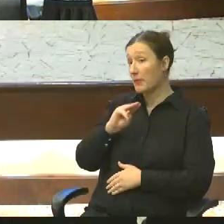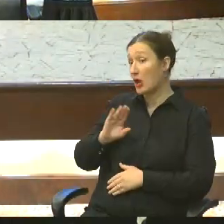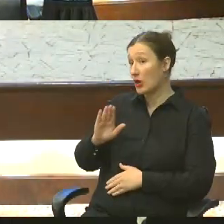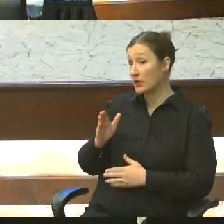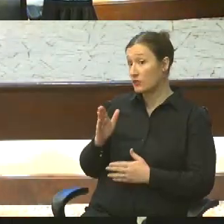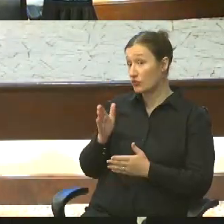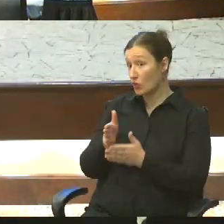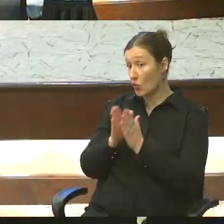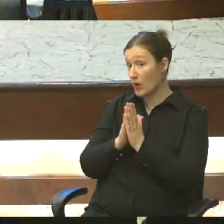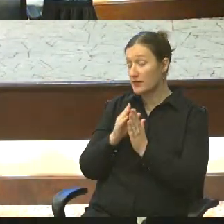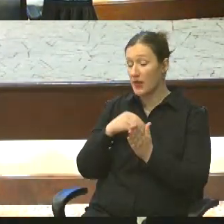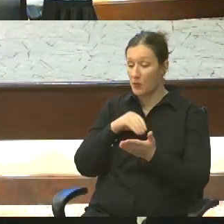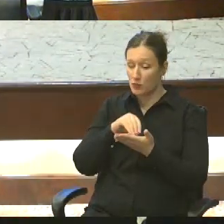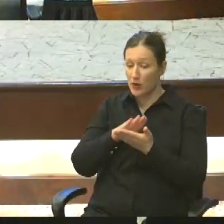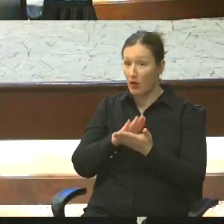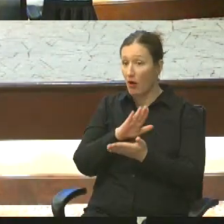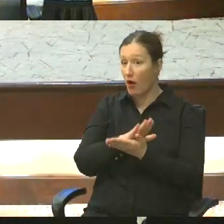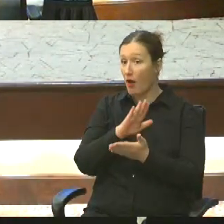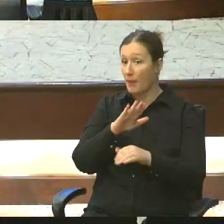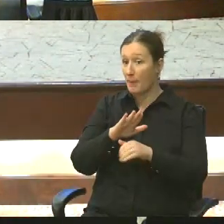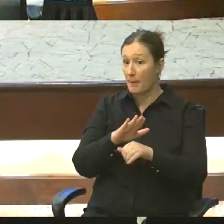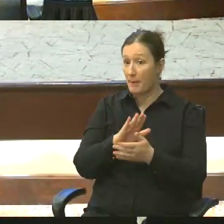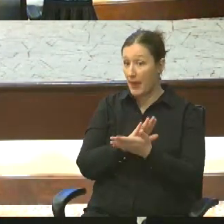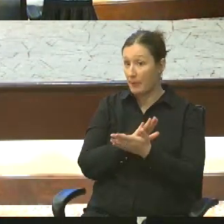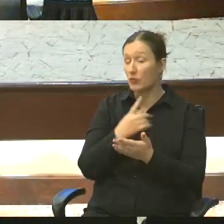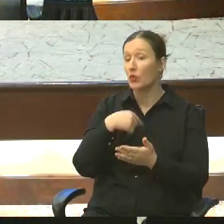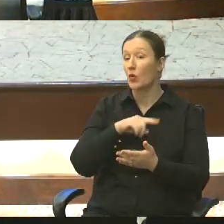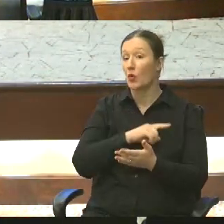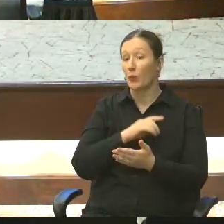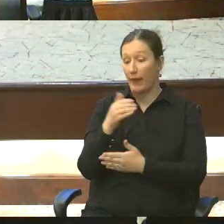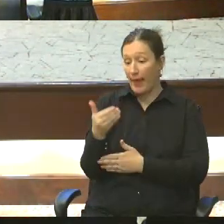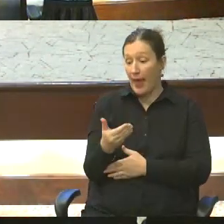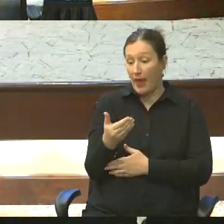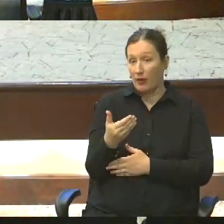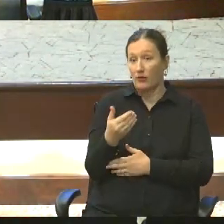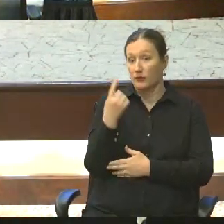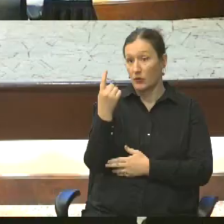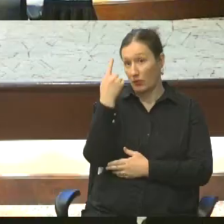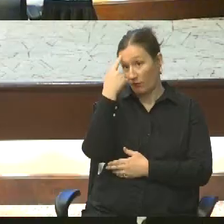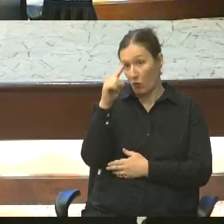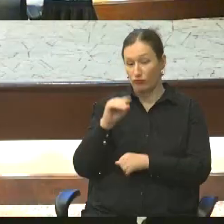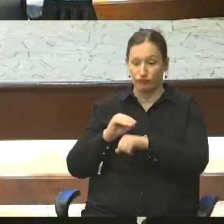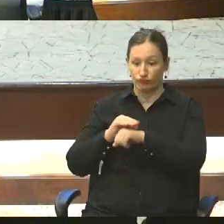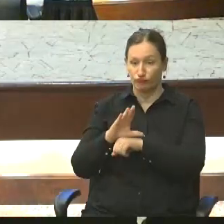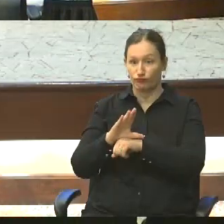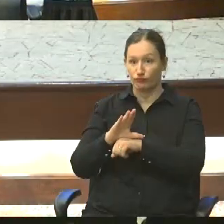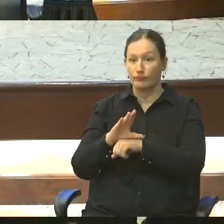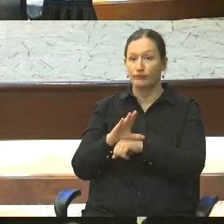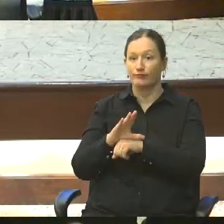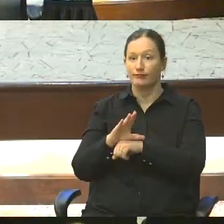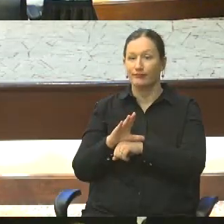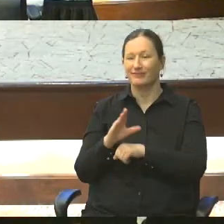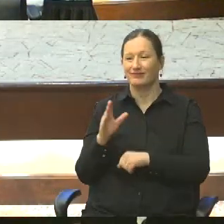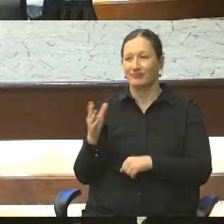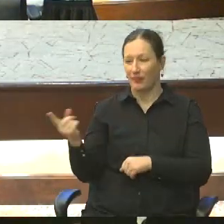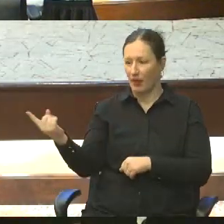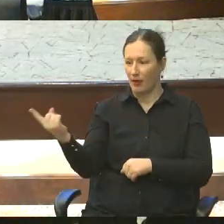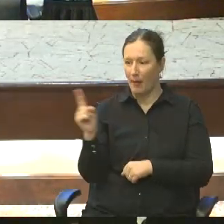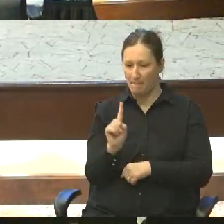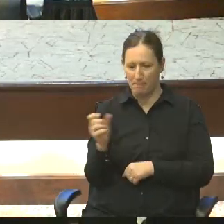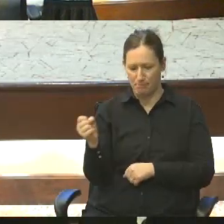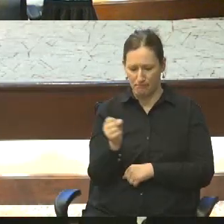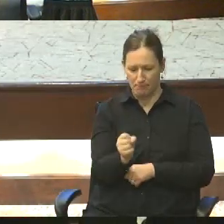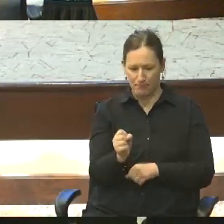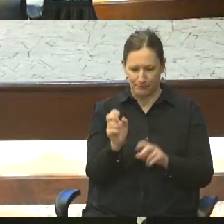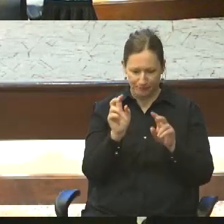kind of the peer airport study that shows that a $5 approach,